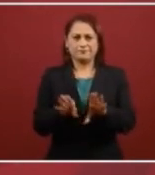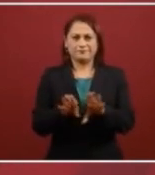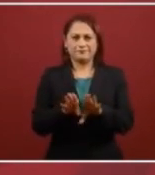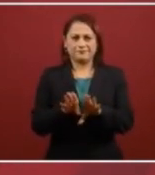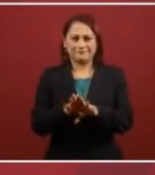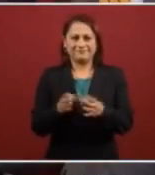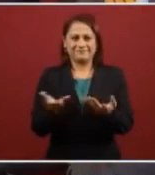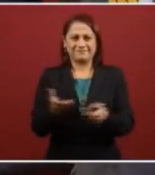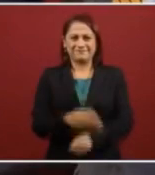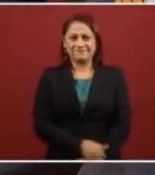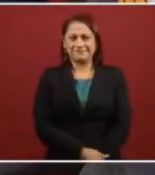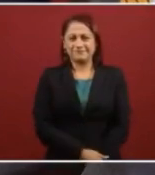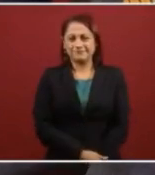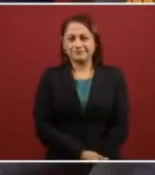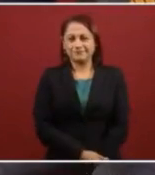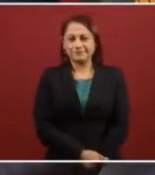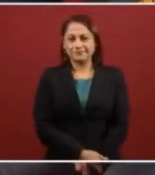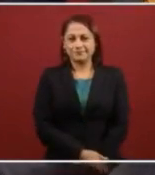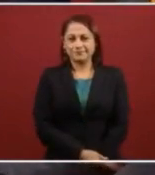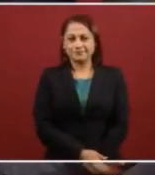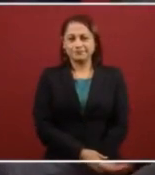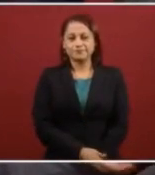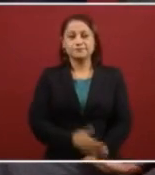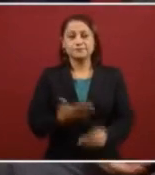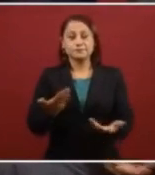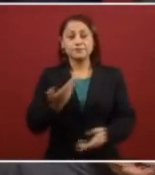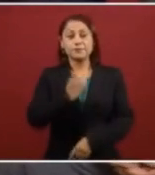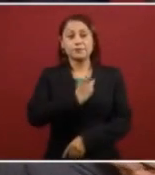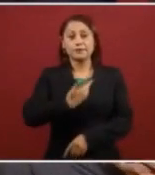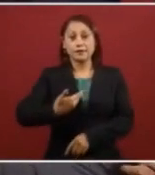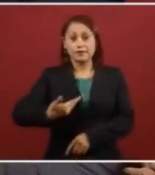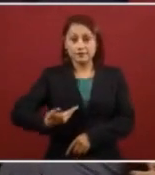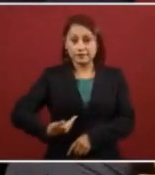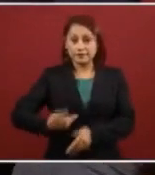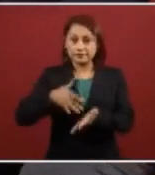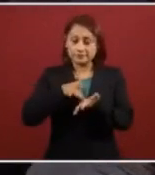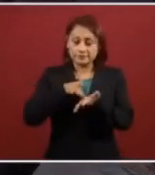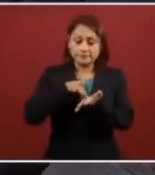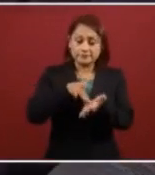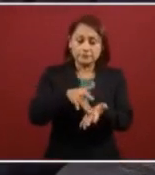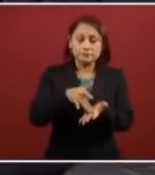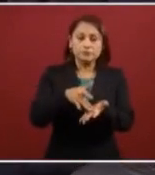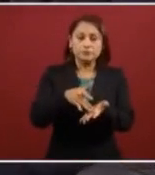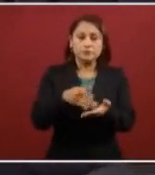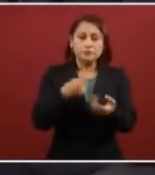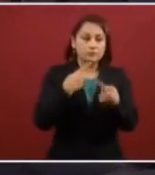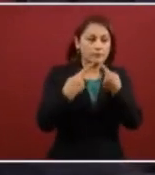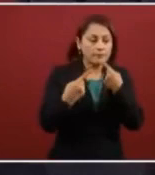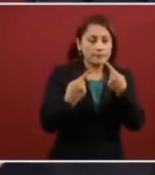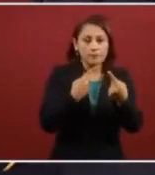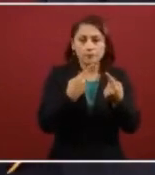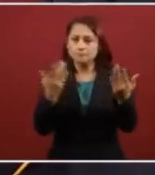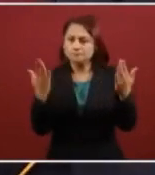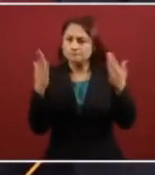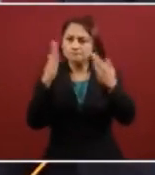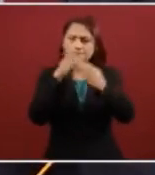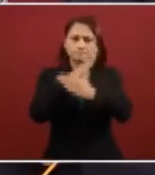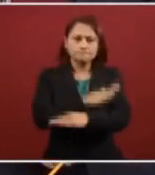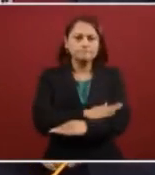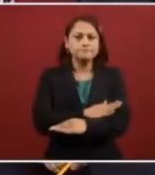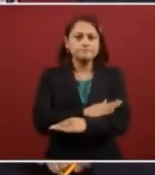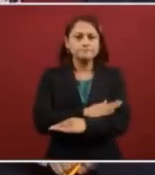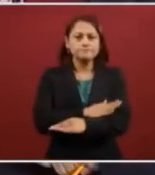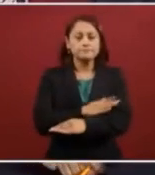there en la conciliación was in the middle of that trying to reconcile that Prieto